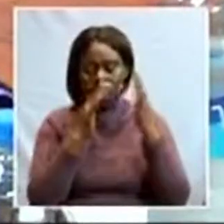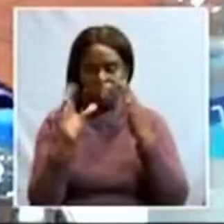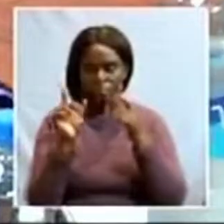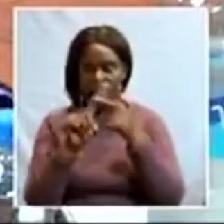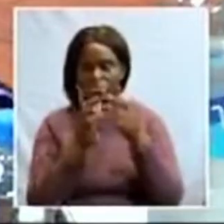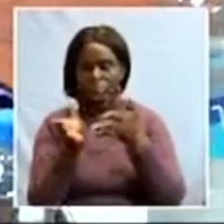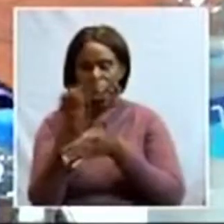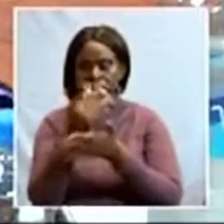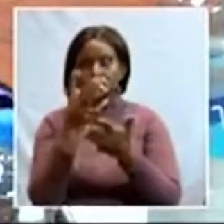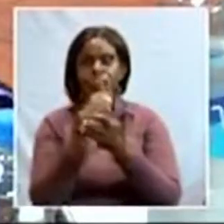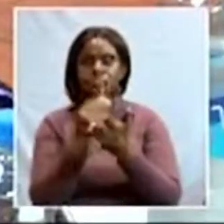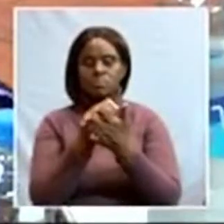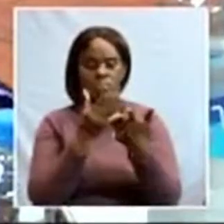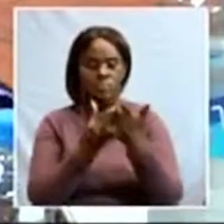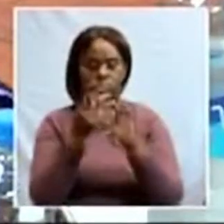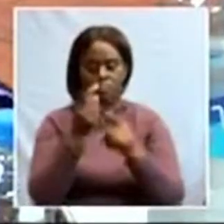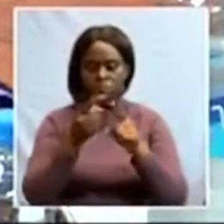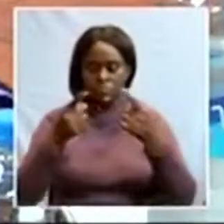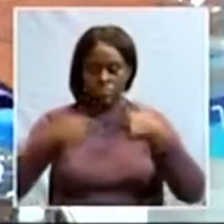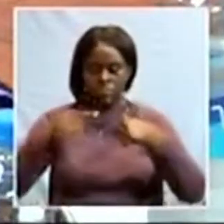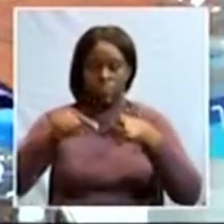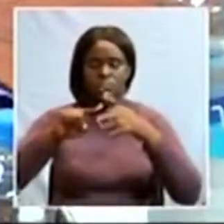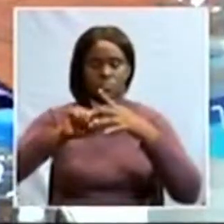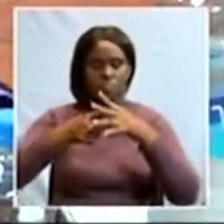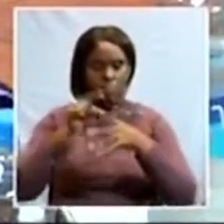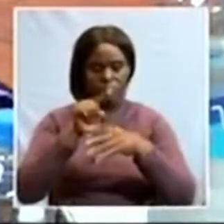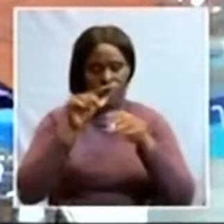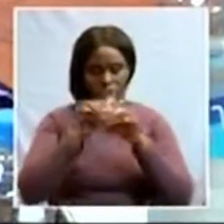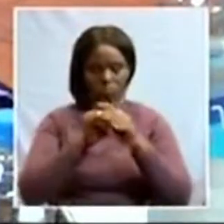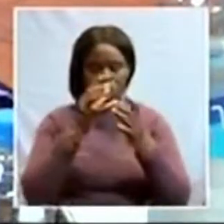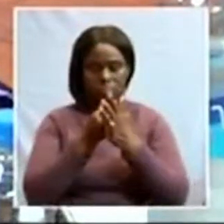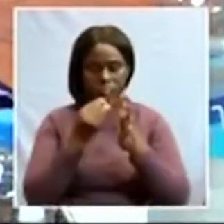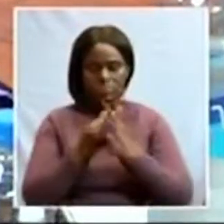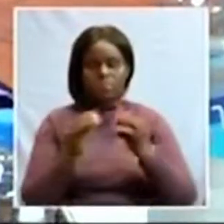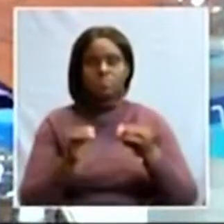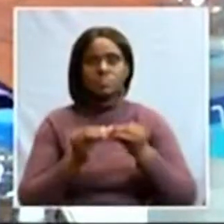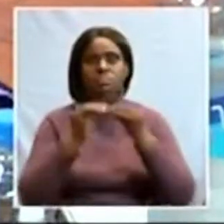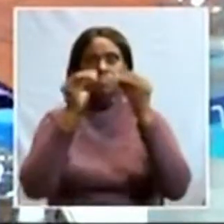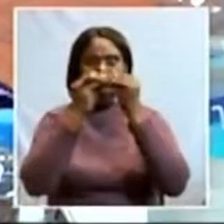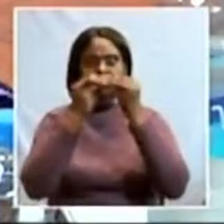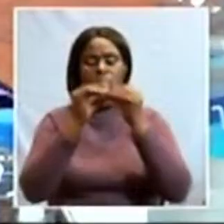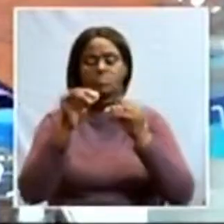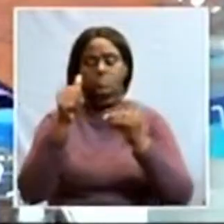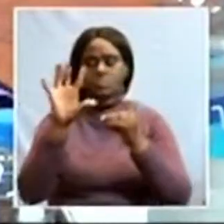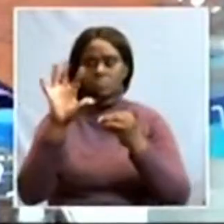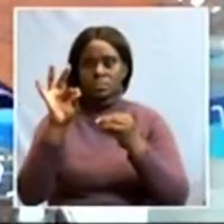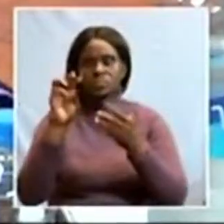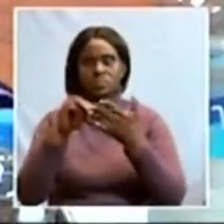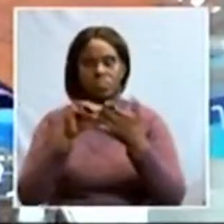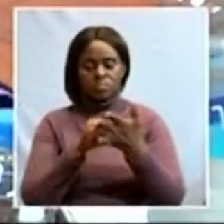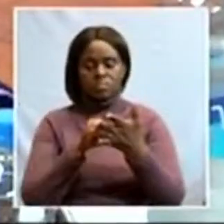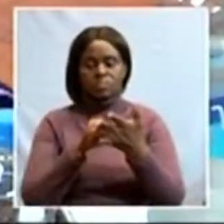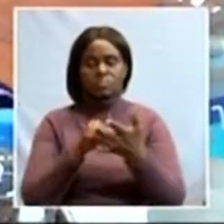collect revenue from local source in amounts totaling